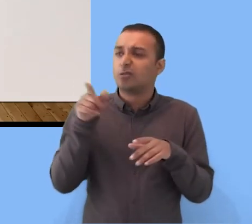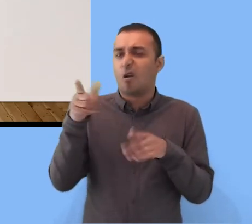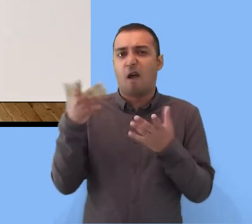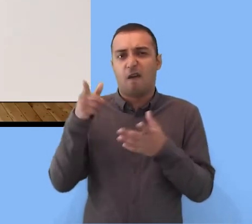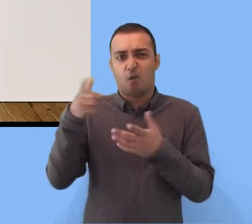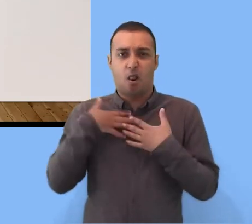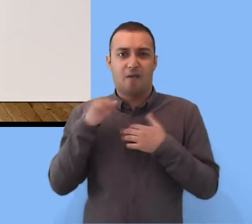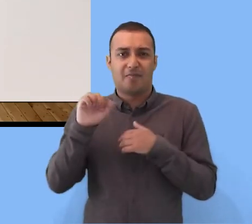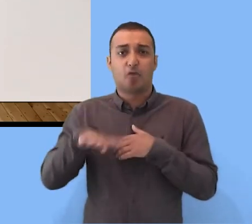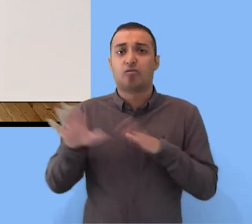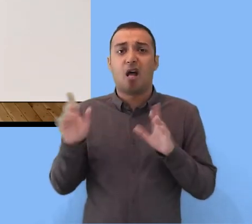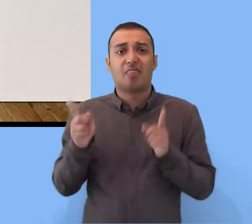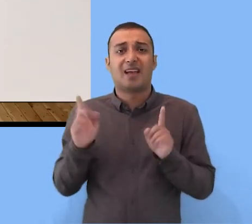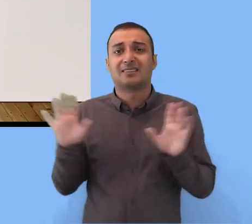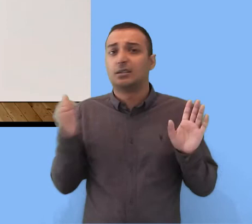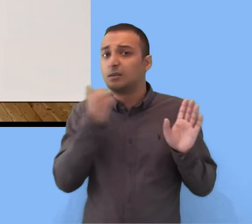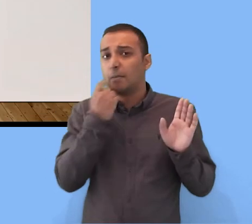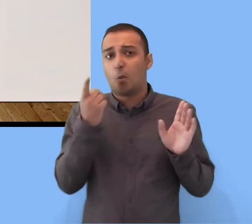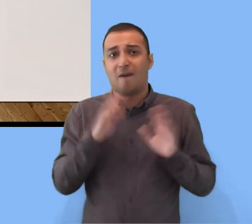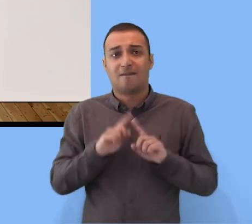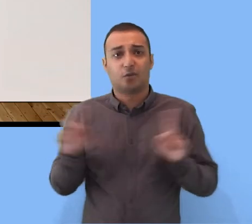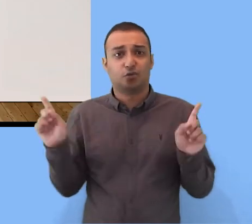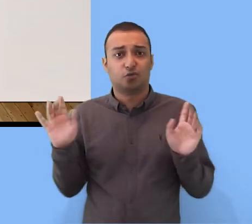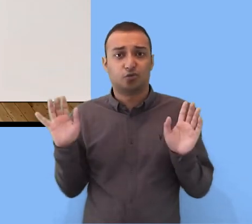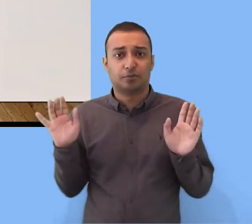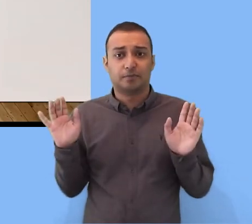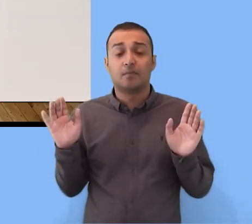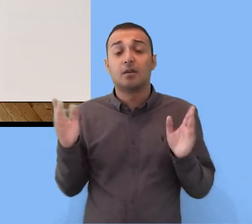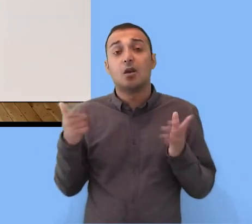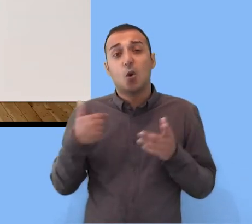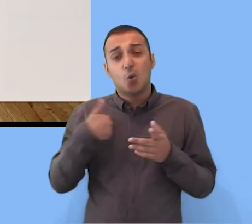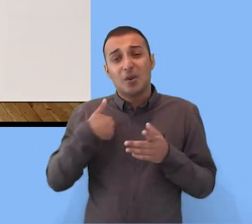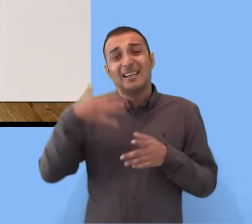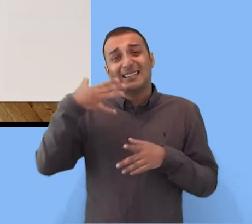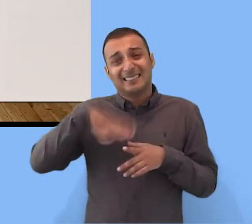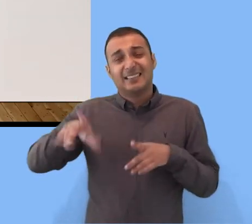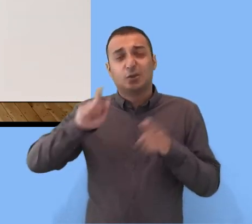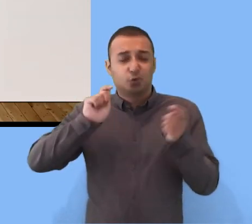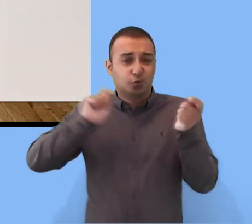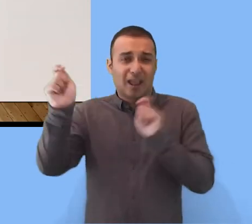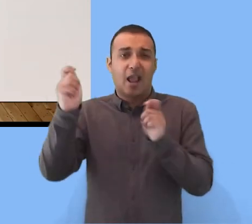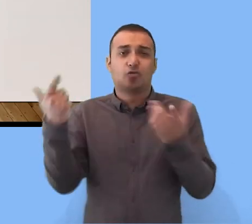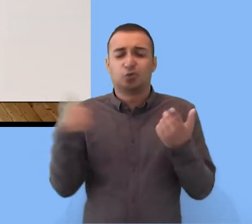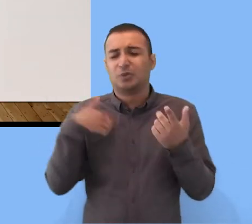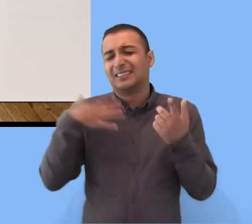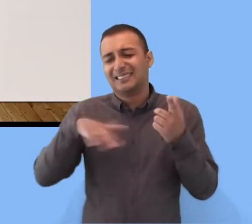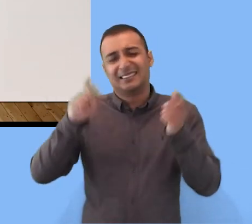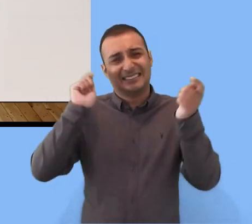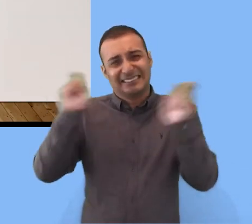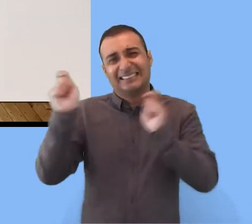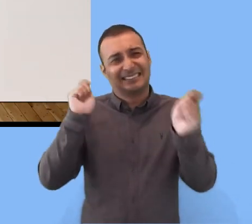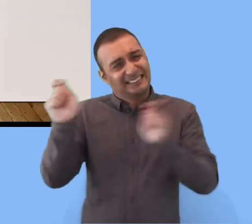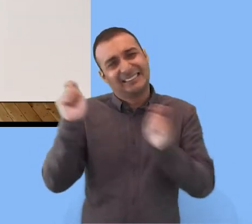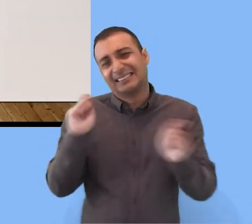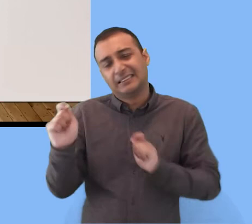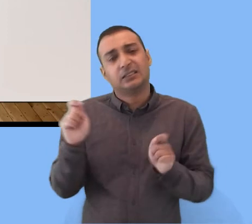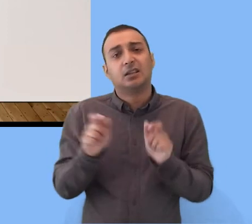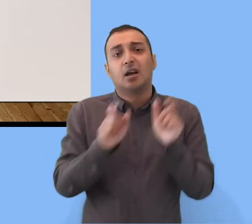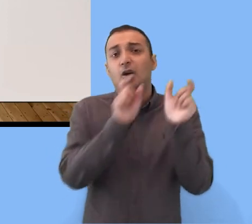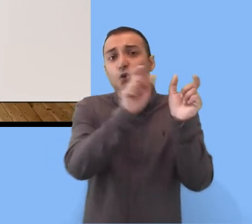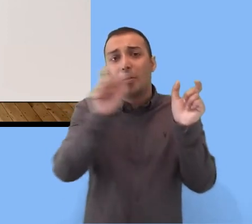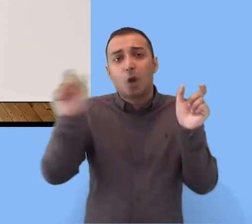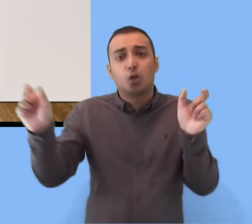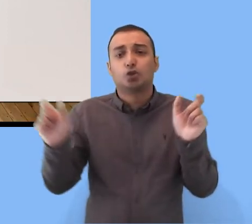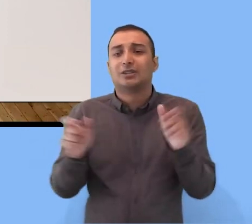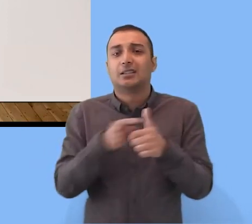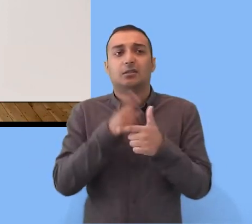I'm trying to say. We need to ring the changes. We need to change things. We need to change some of the terms. We need to change some of the